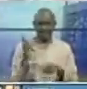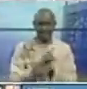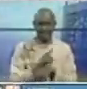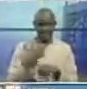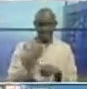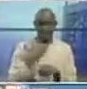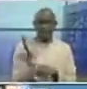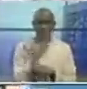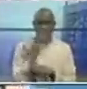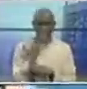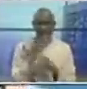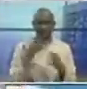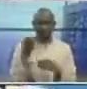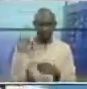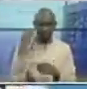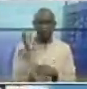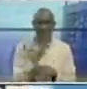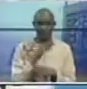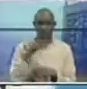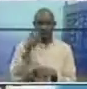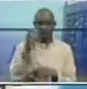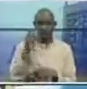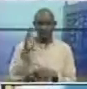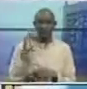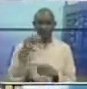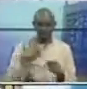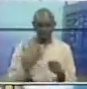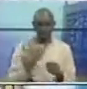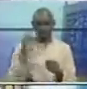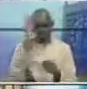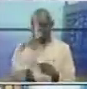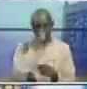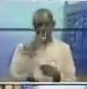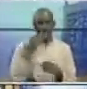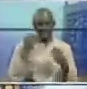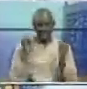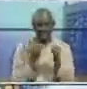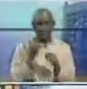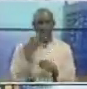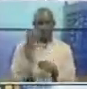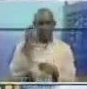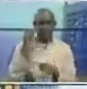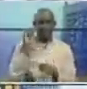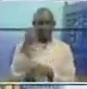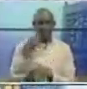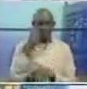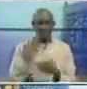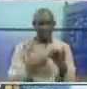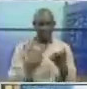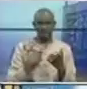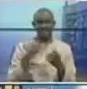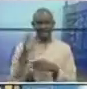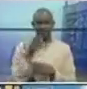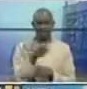Former Webuye Member of Parliament Musikari Kombos, vying for the Bungoma Senate seat on a New Ford Kenya party ticket, made a grueling round about the